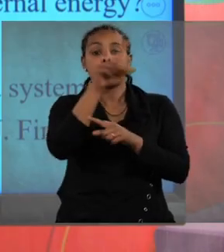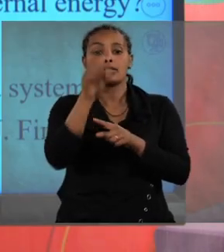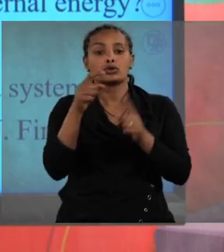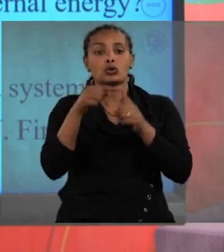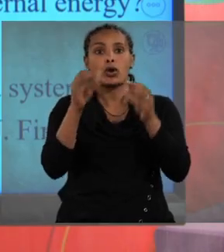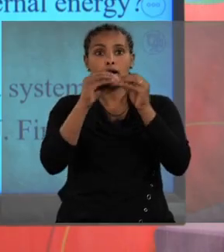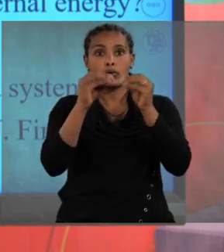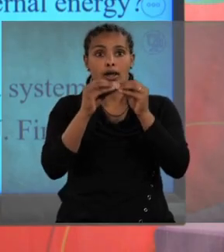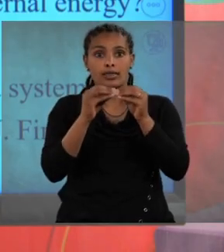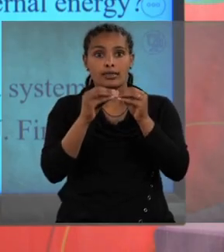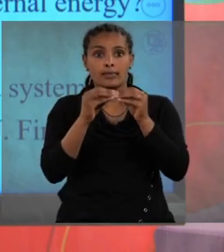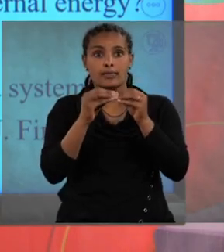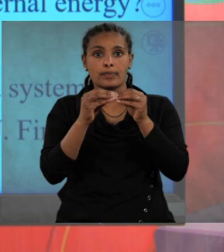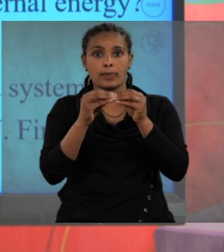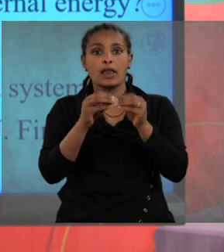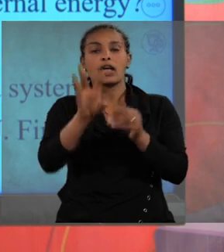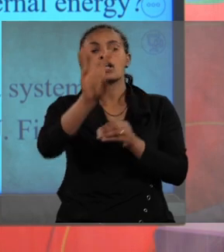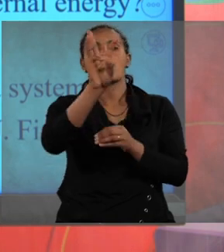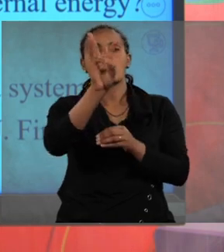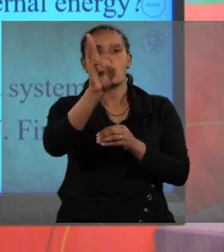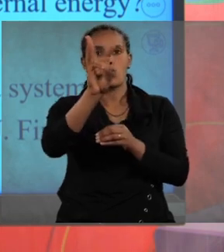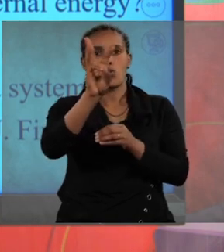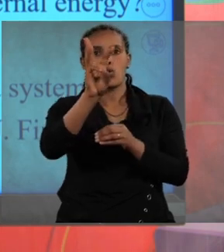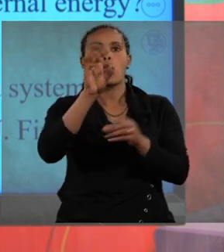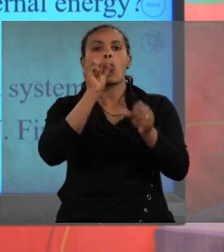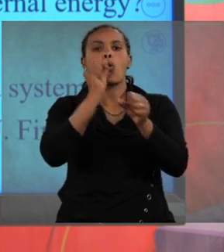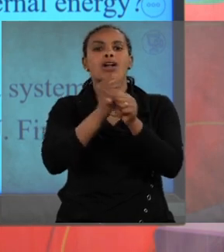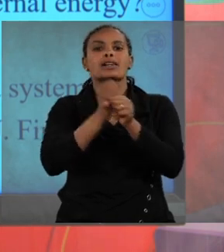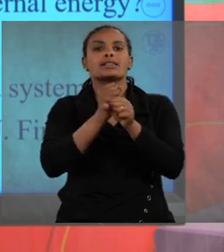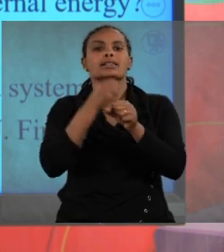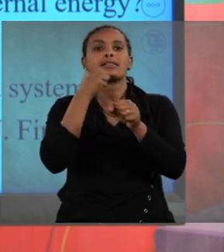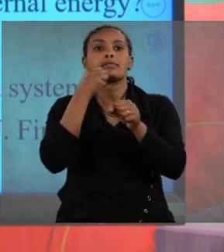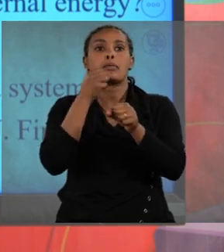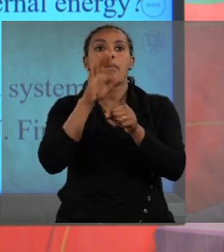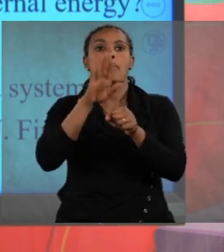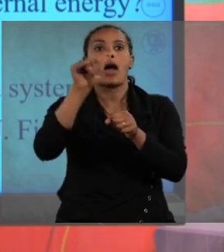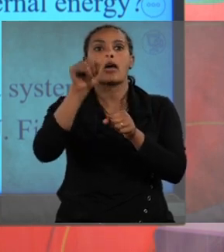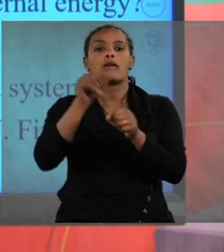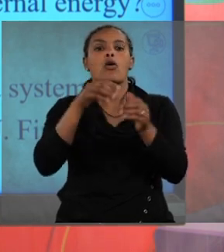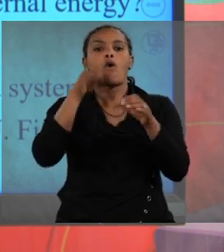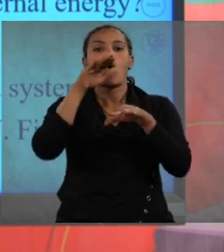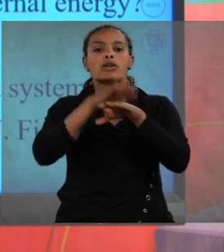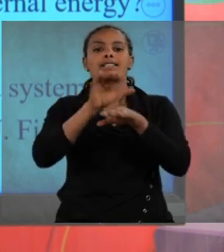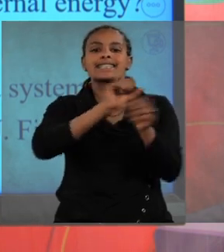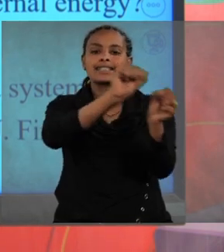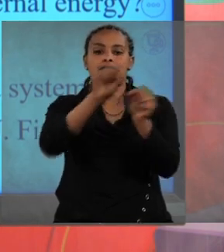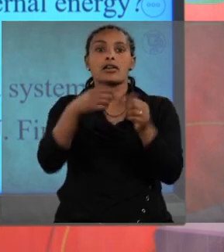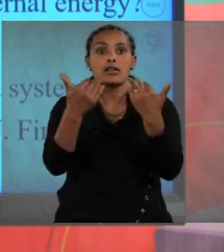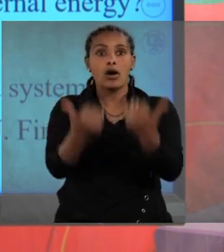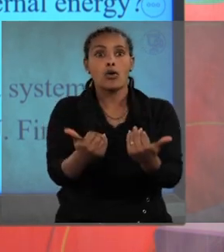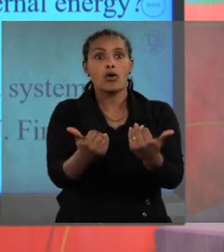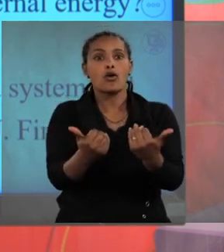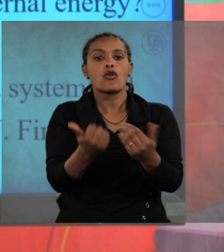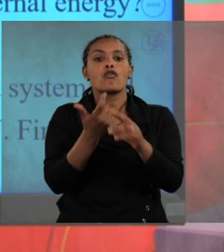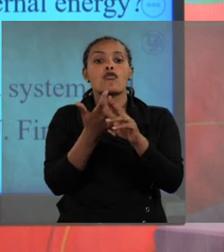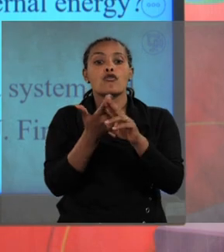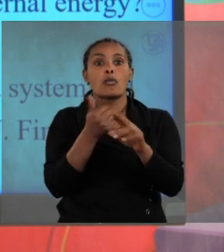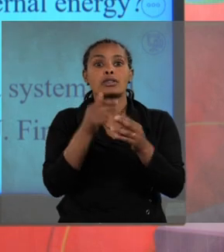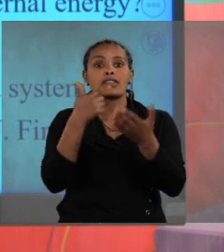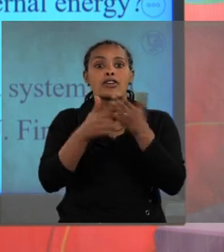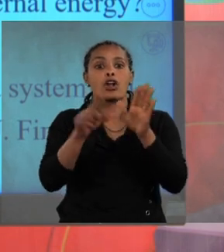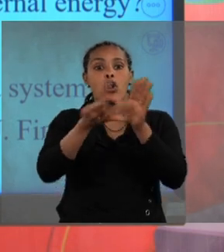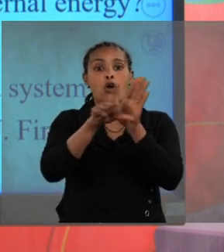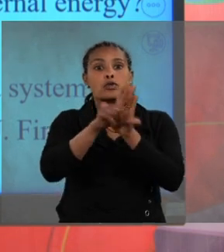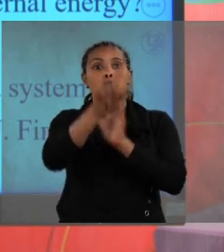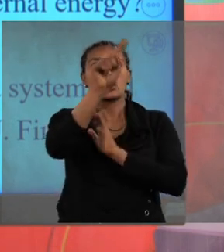to calculate W, work done by or on the system. Now, from the first law